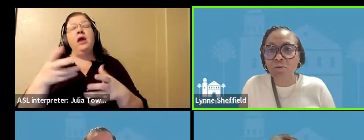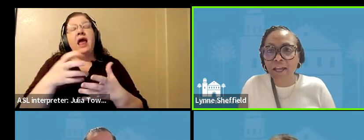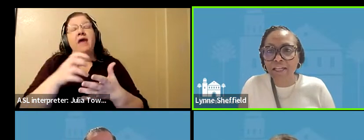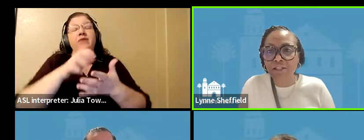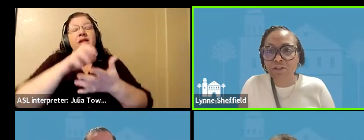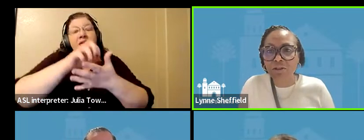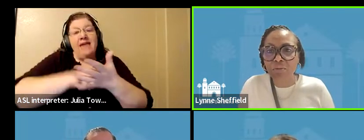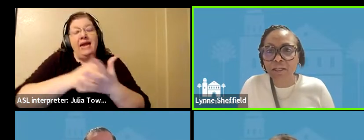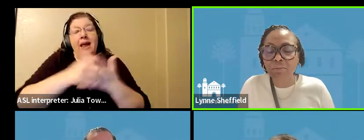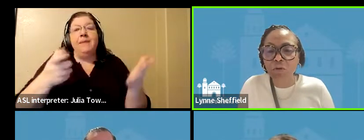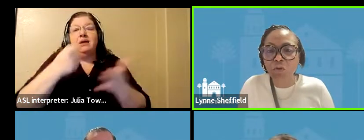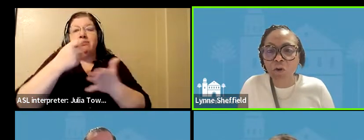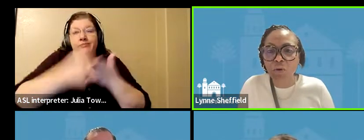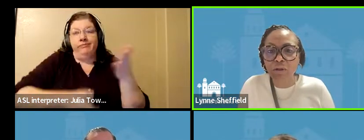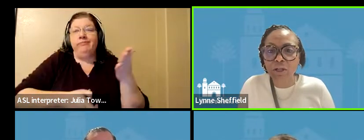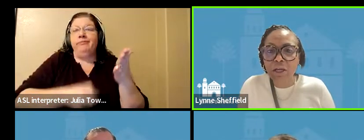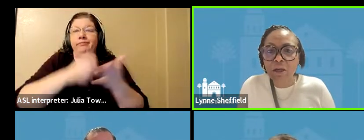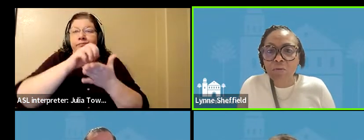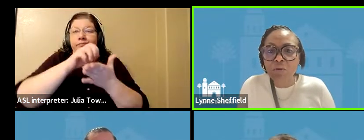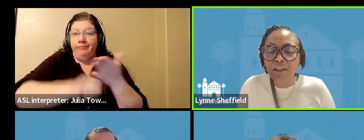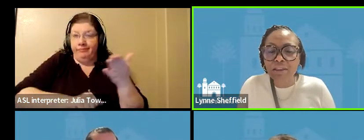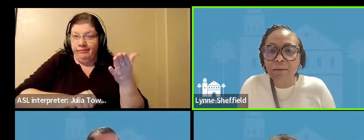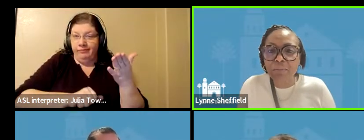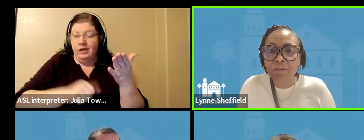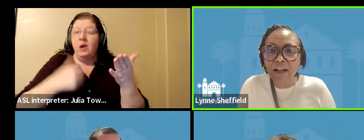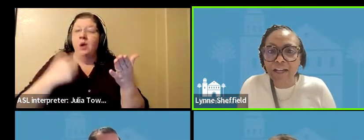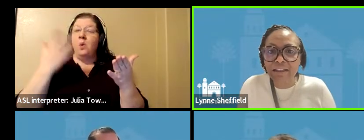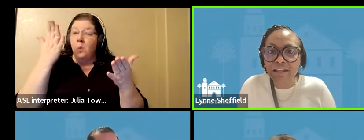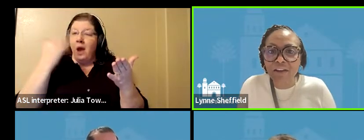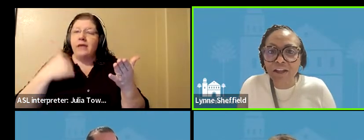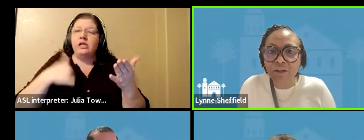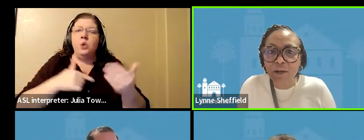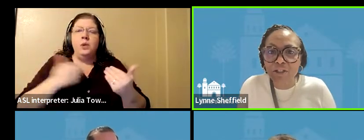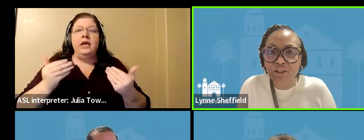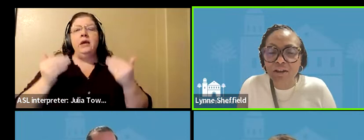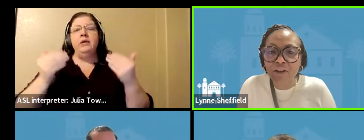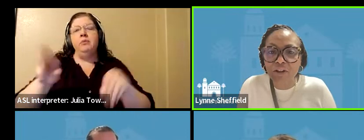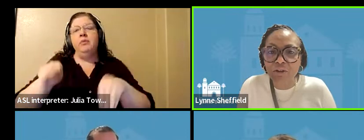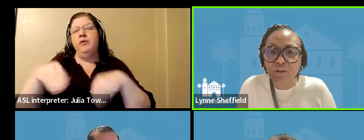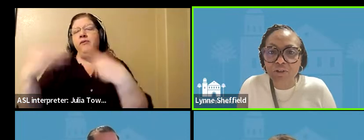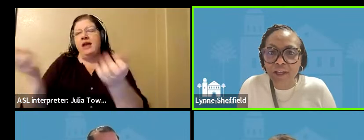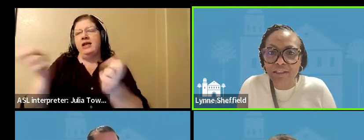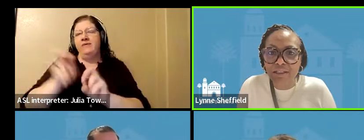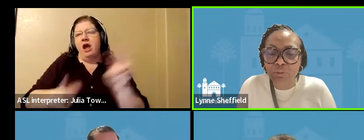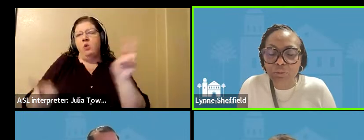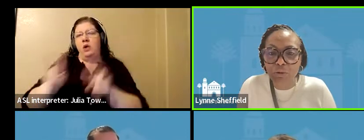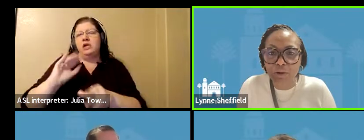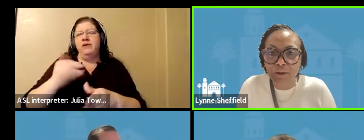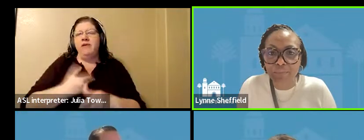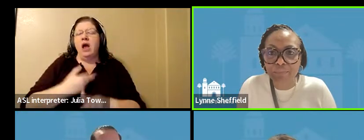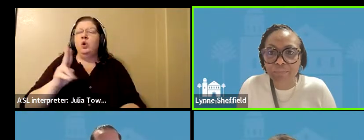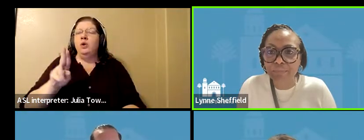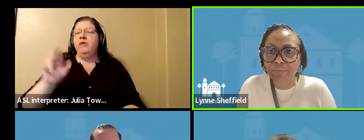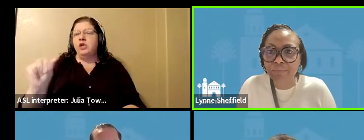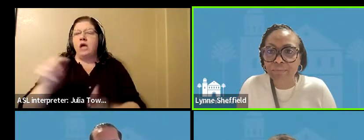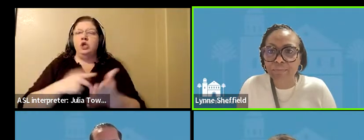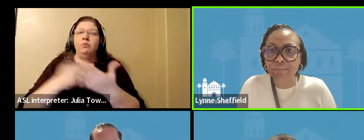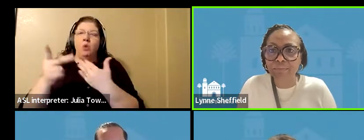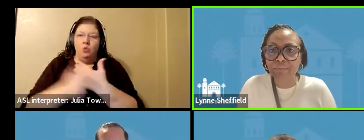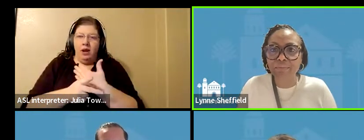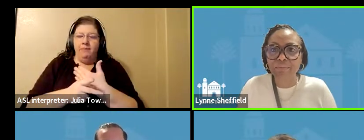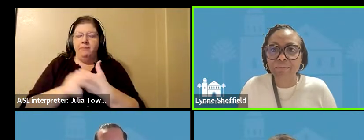cost away so that we can move forward with providing the evaluation of our universal access program.